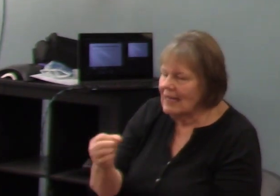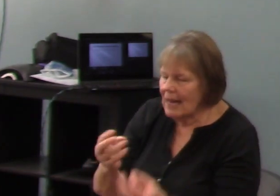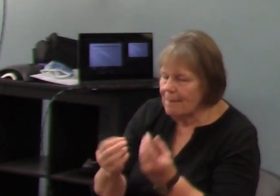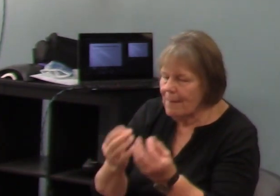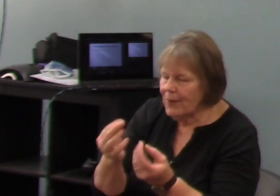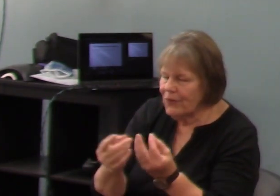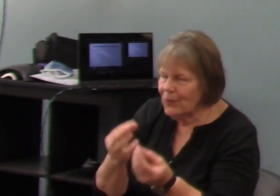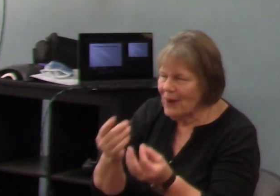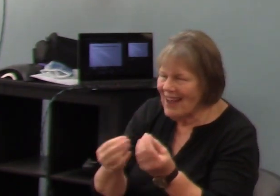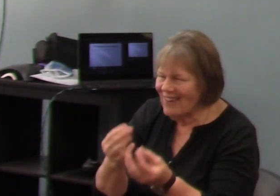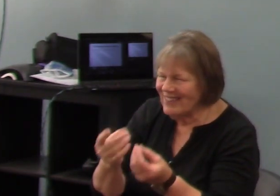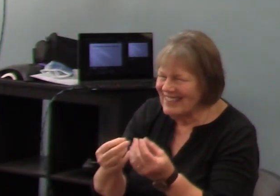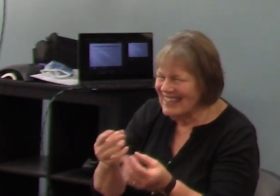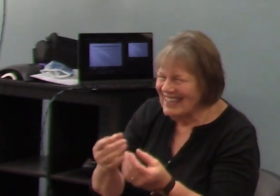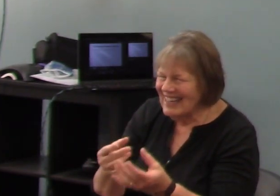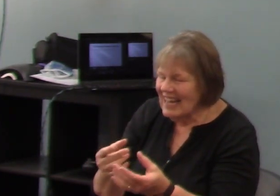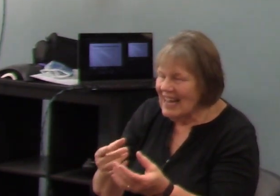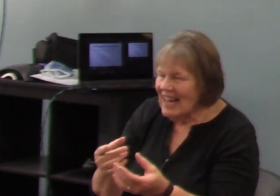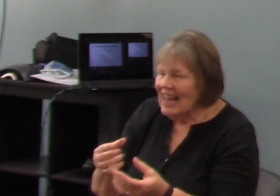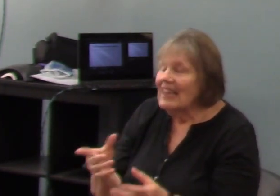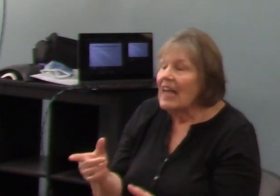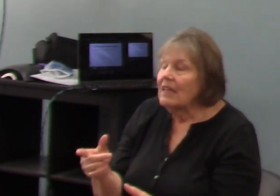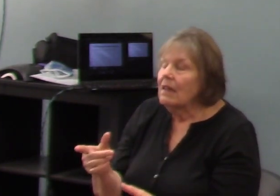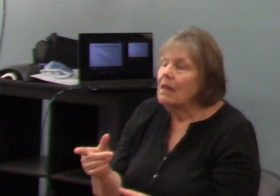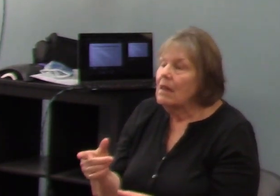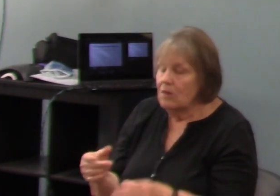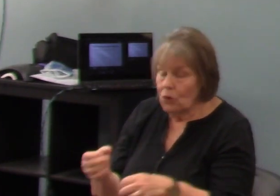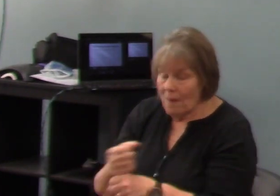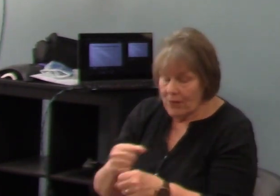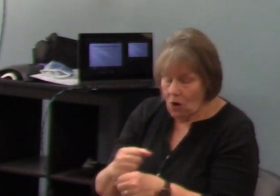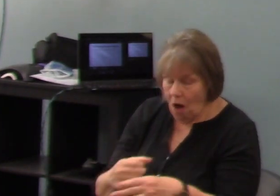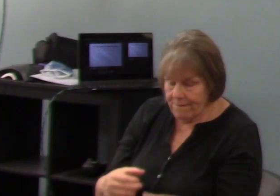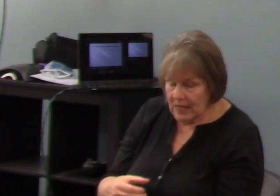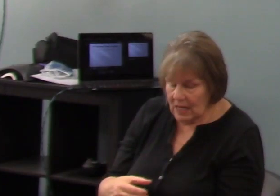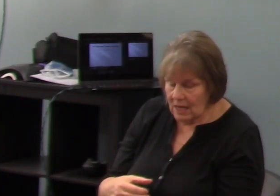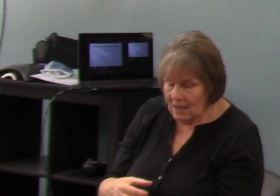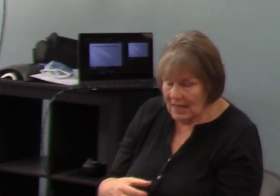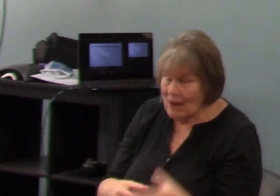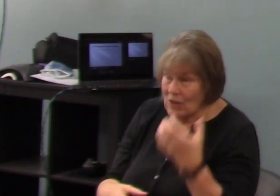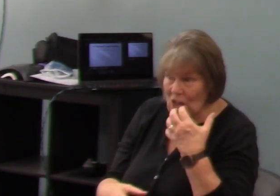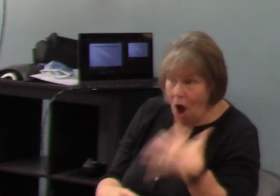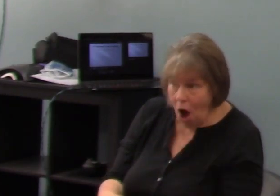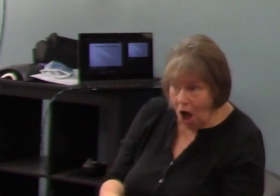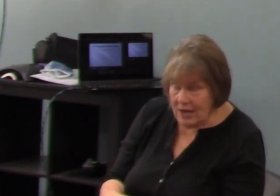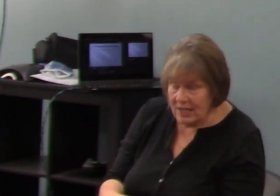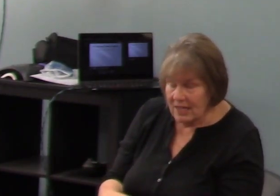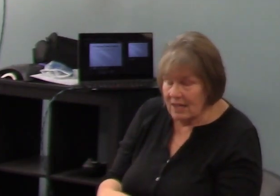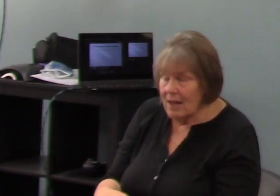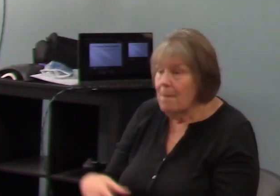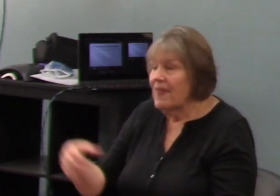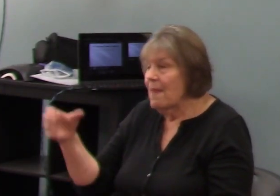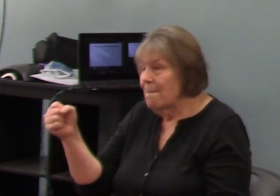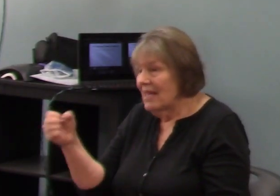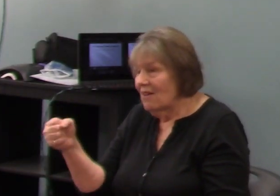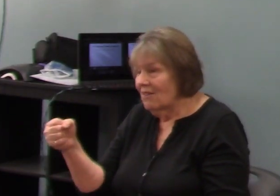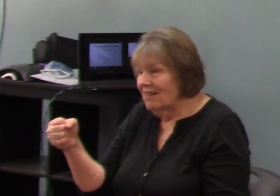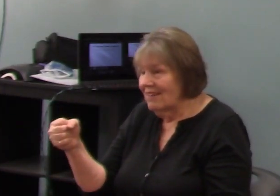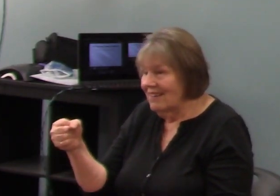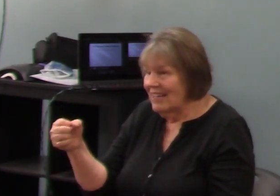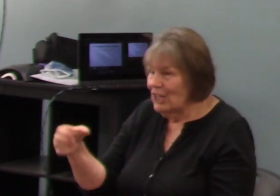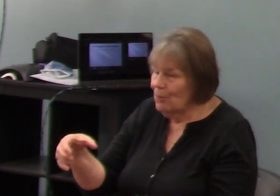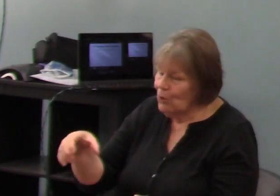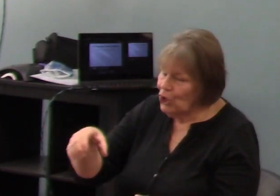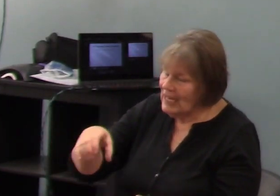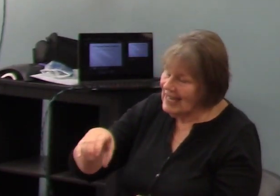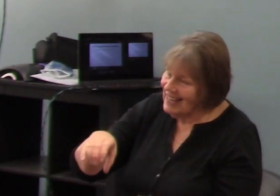When you first put milk in coffee, right around the milk, it's really cold, even though the coffee itself was probably really hot. It takes a